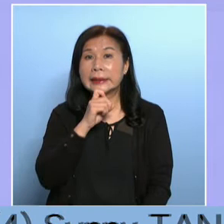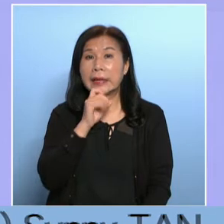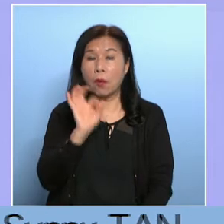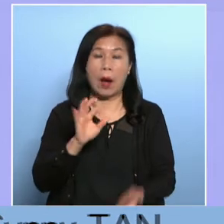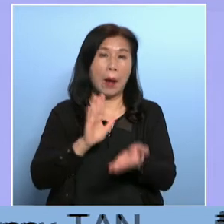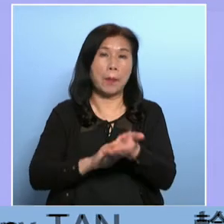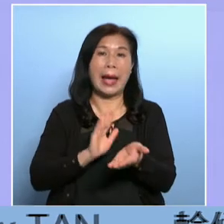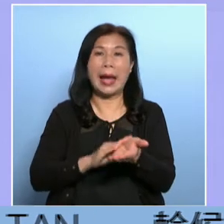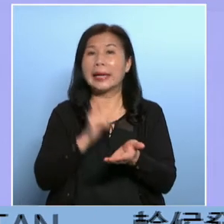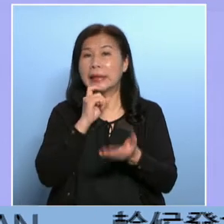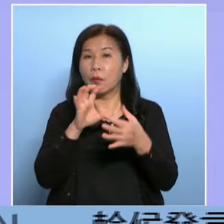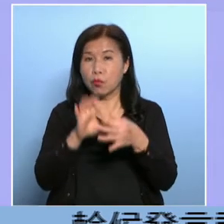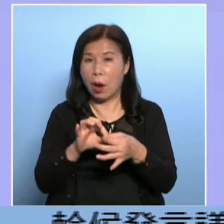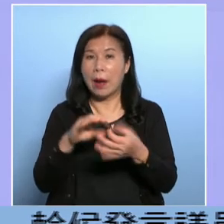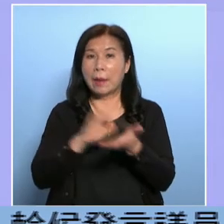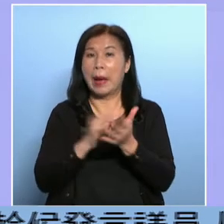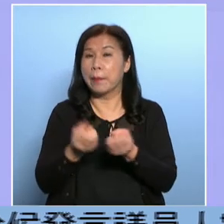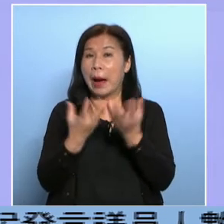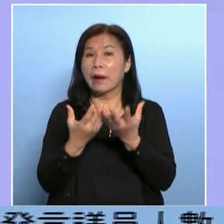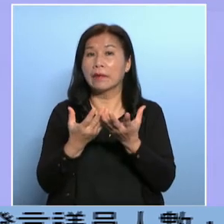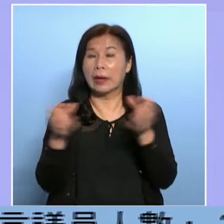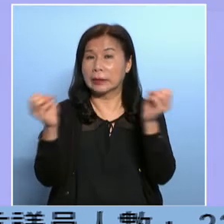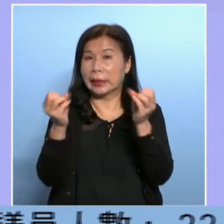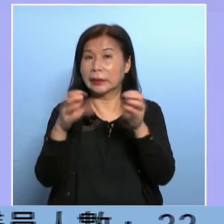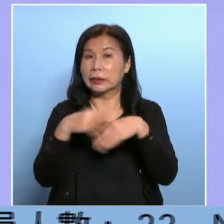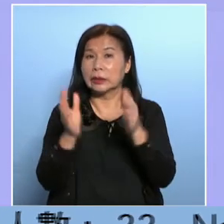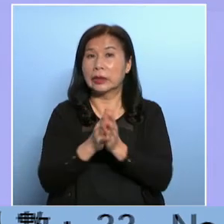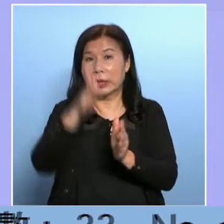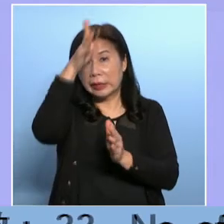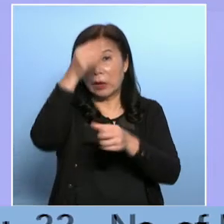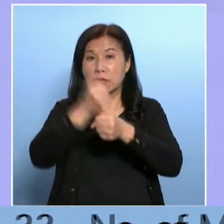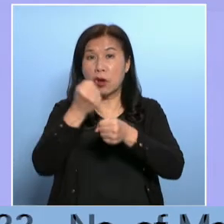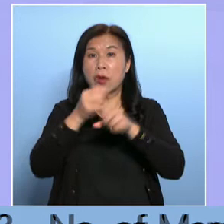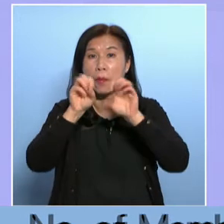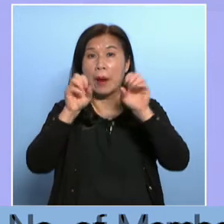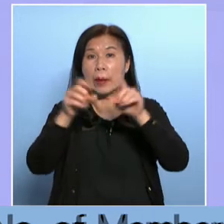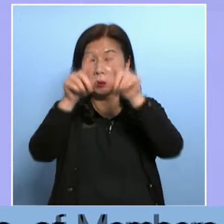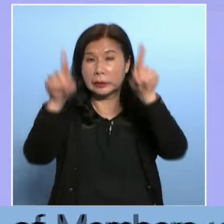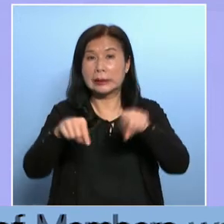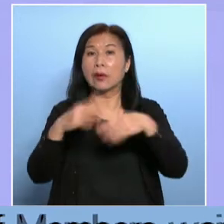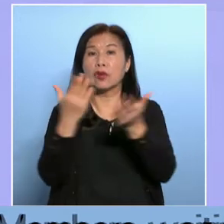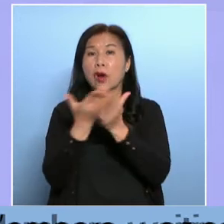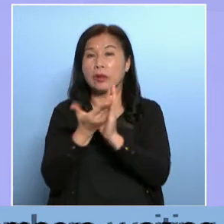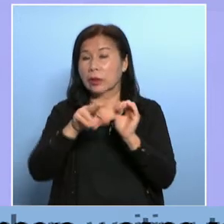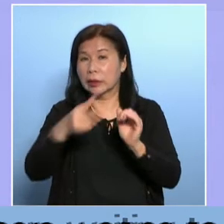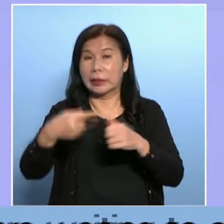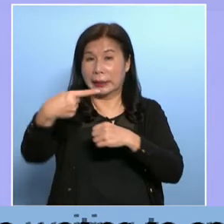I thank you, Mr. President, that you knew we would like to have a debate on the epidemic, and therefore you